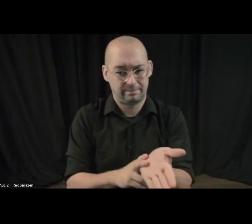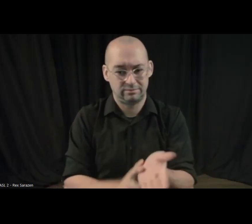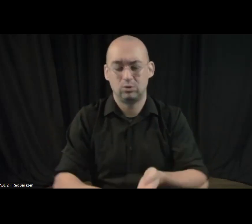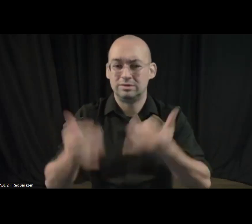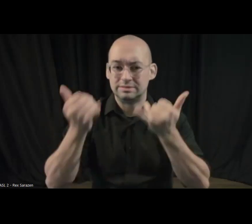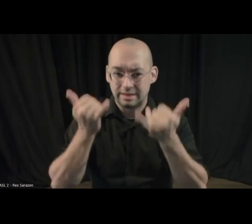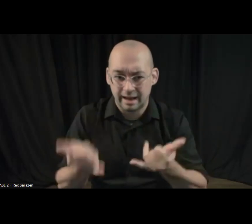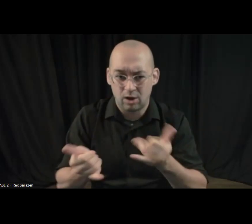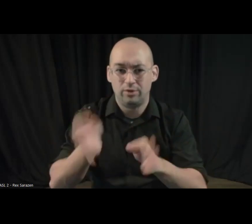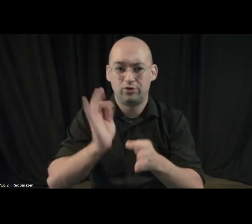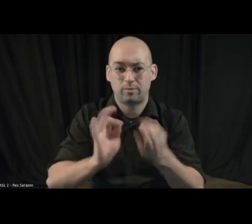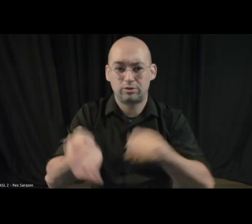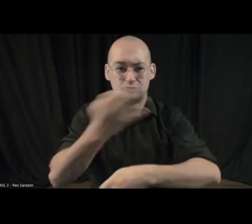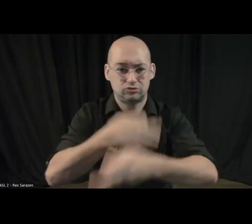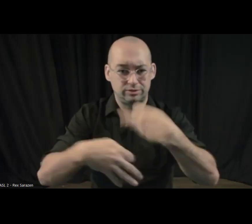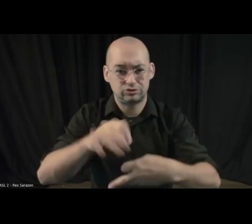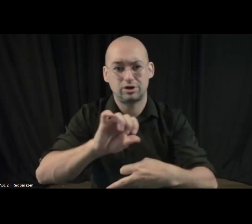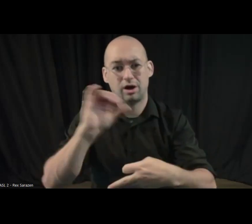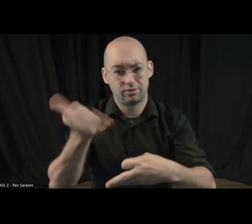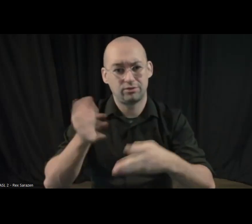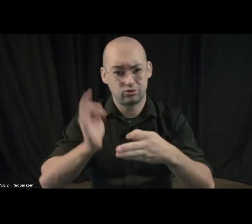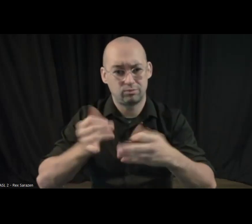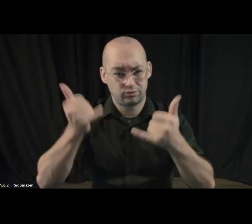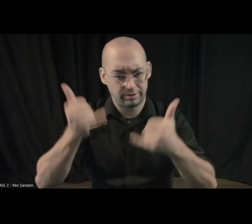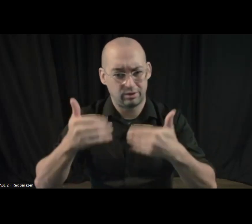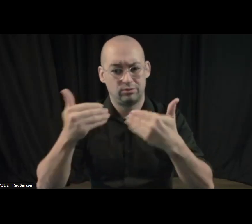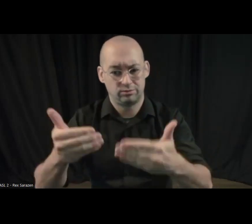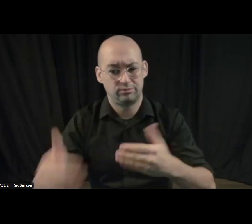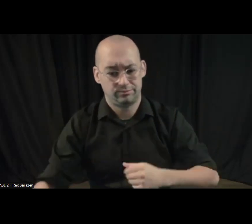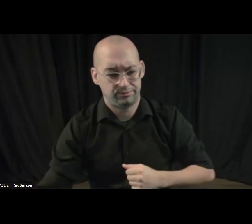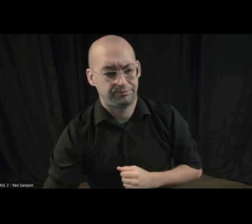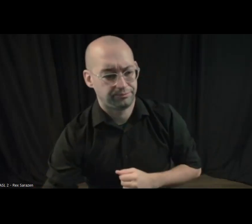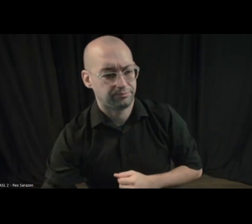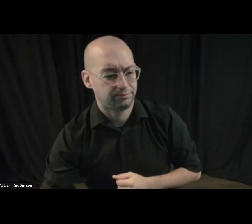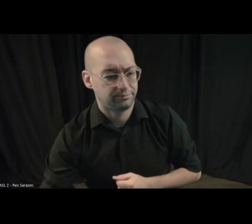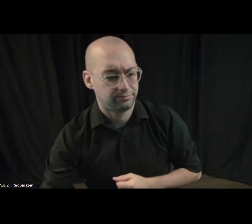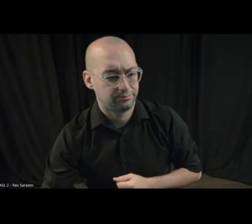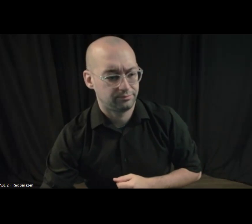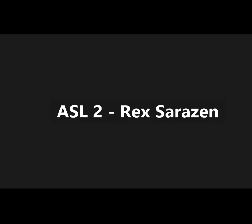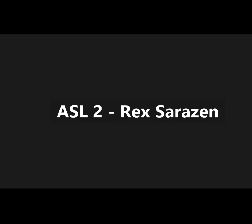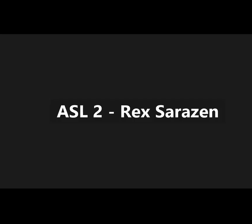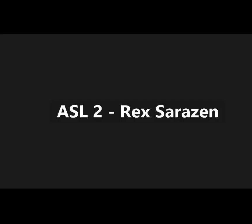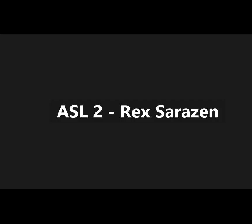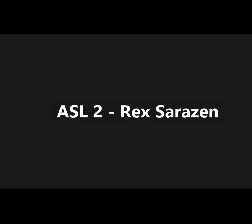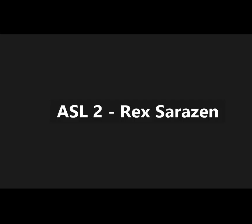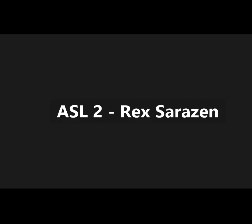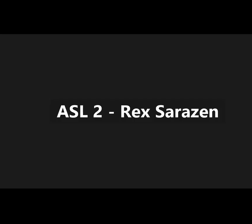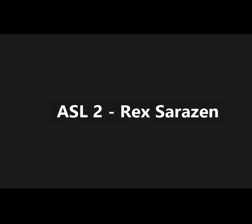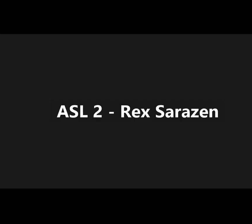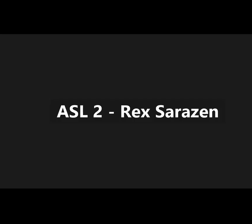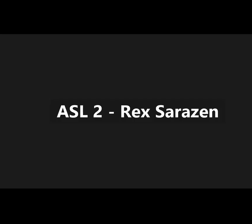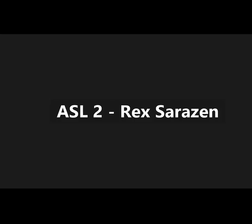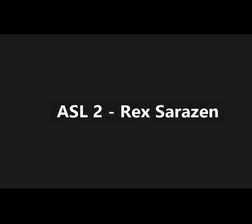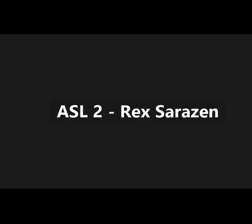I believe, a preliminary injunction or a temporary restraining order in that case, but the litigation is still pending.